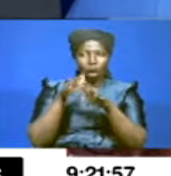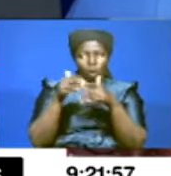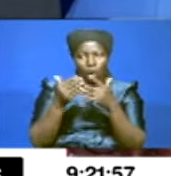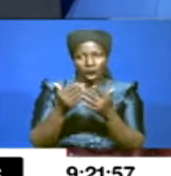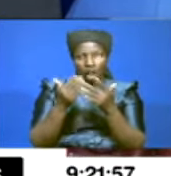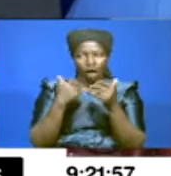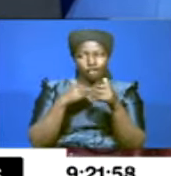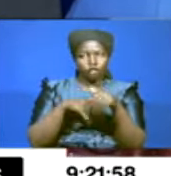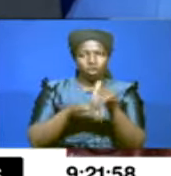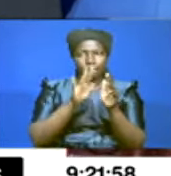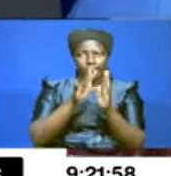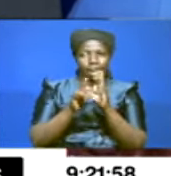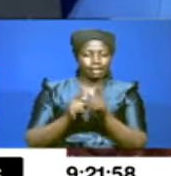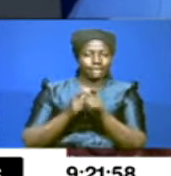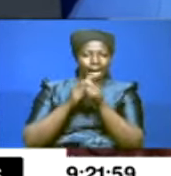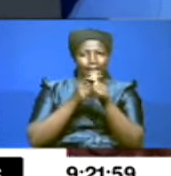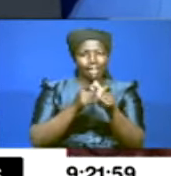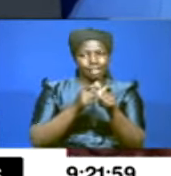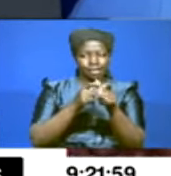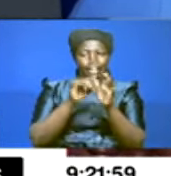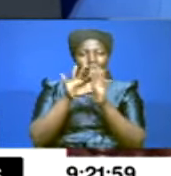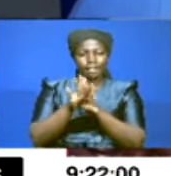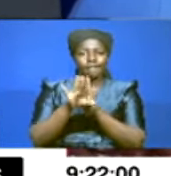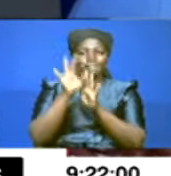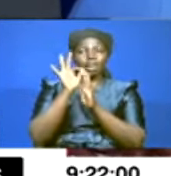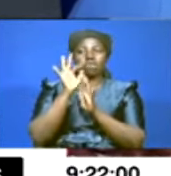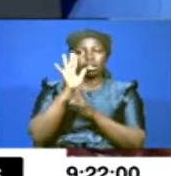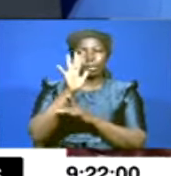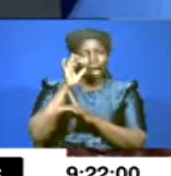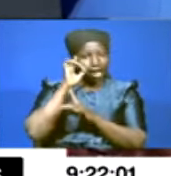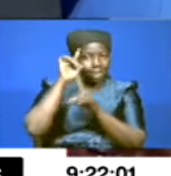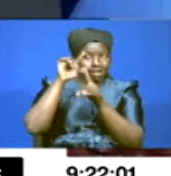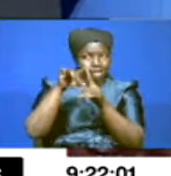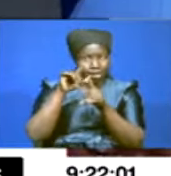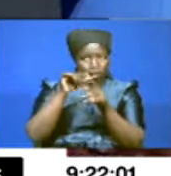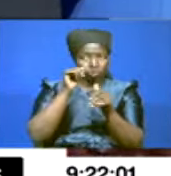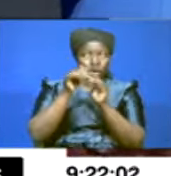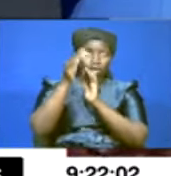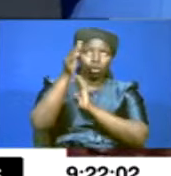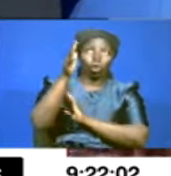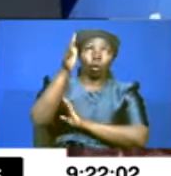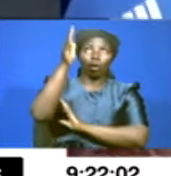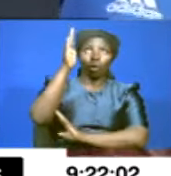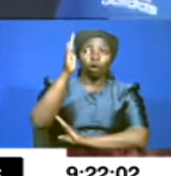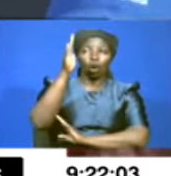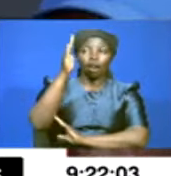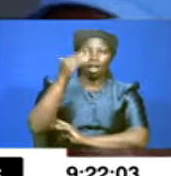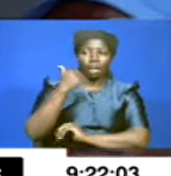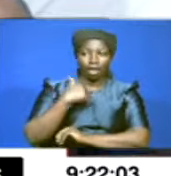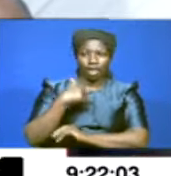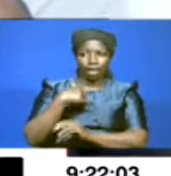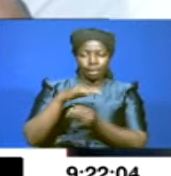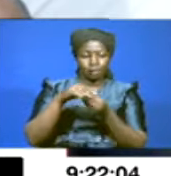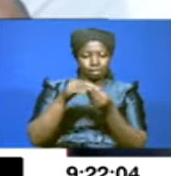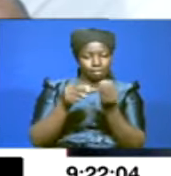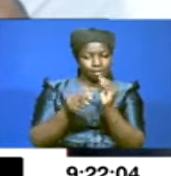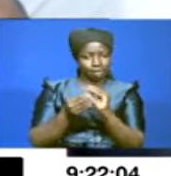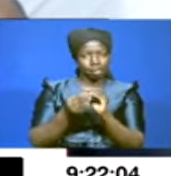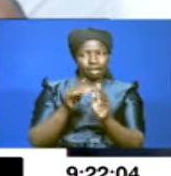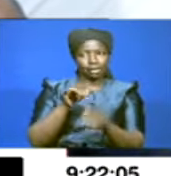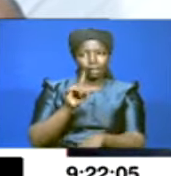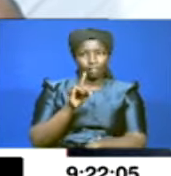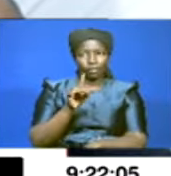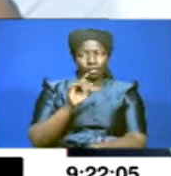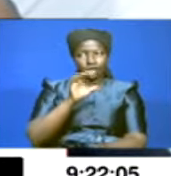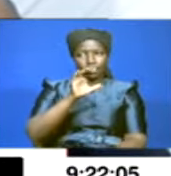She had found the purpose for which God had created her. Catherine was a